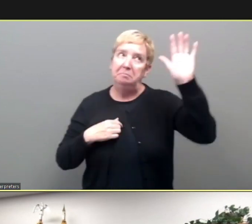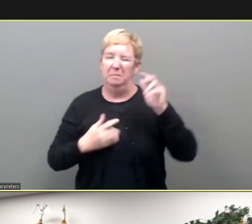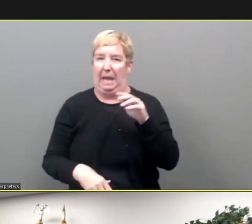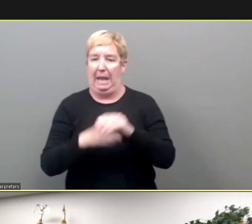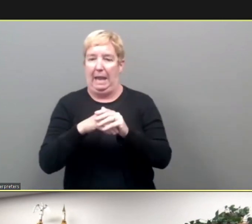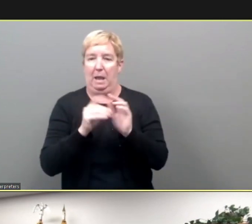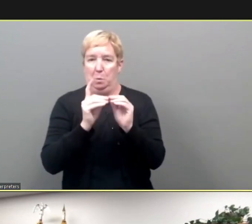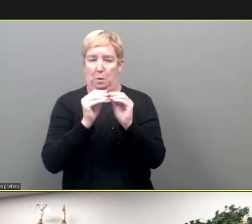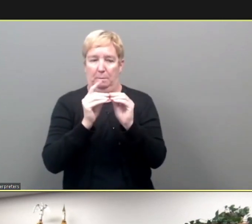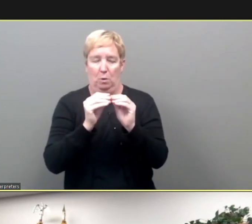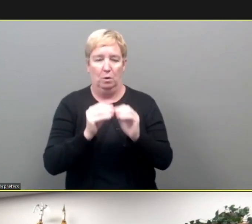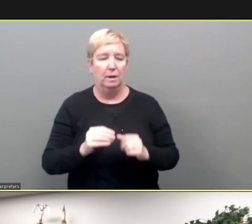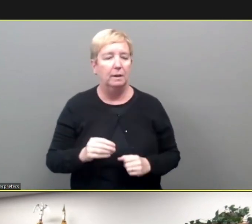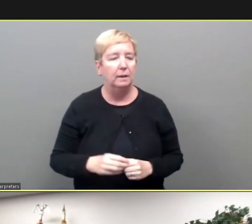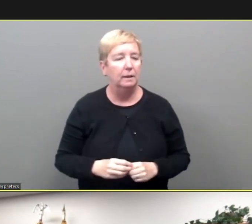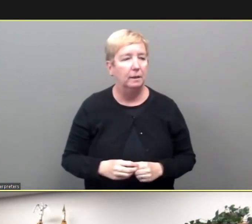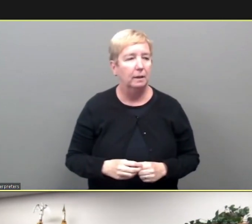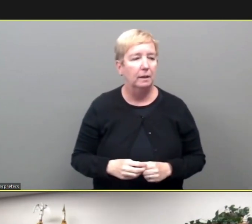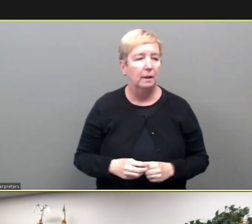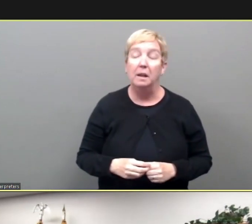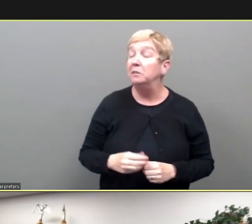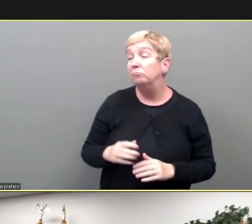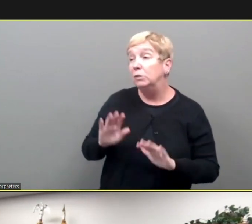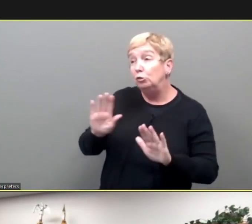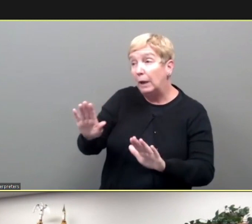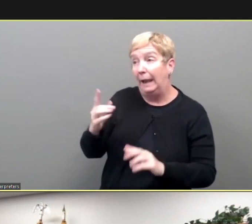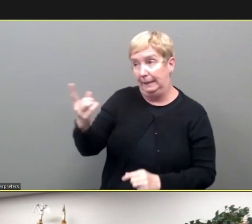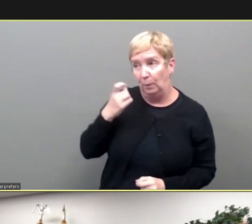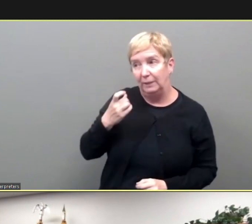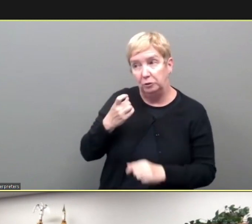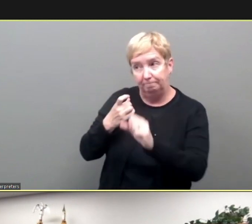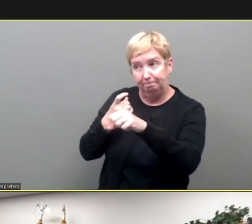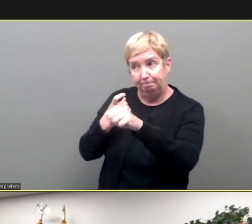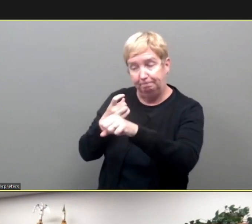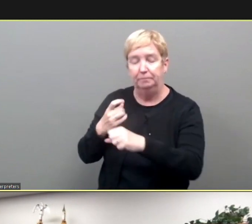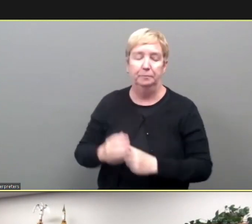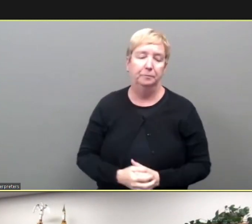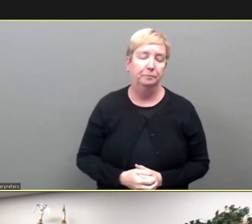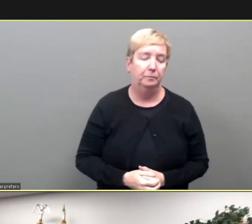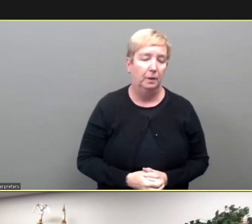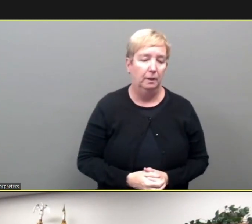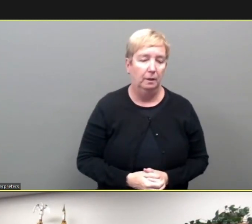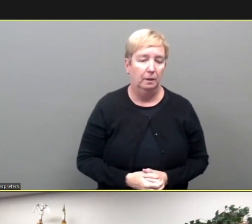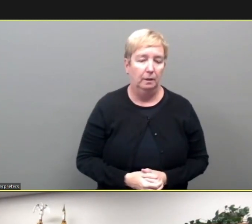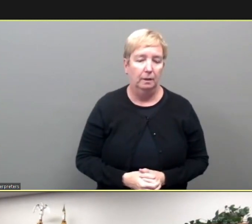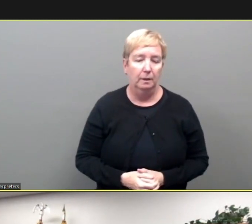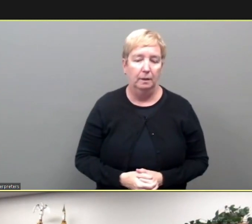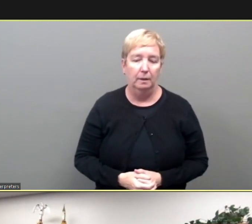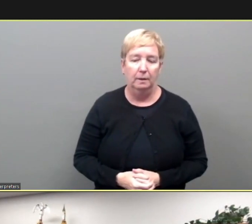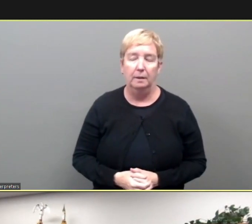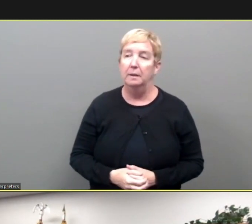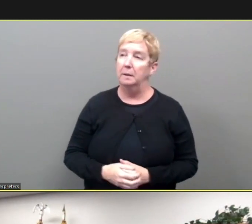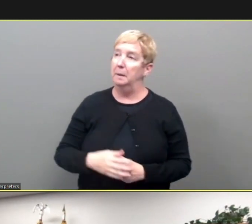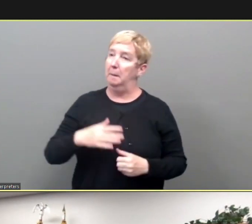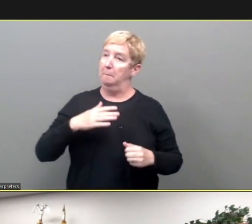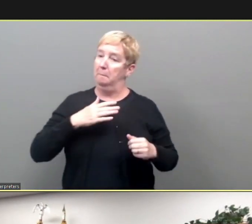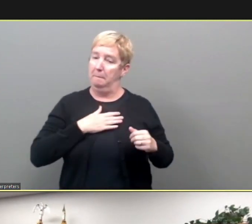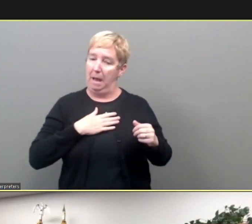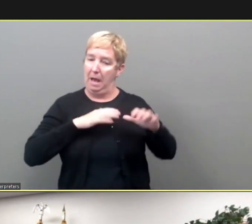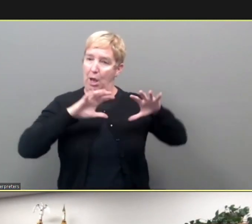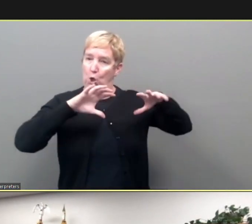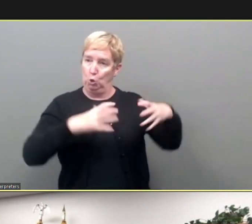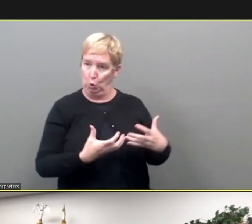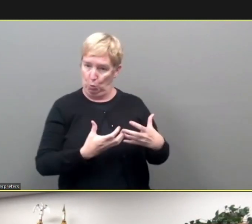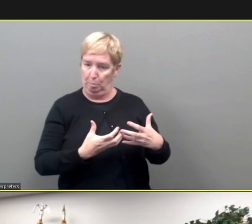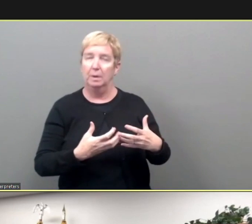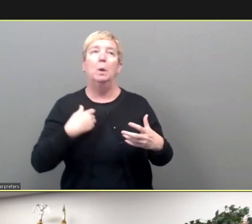that's it's such an excellent question, because we do what my shop does is surveillance